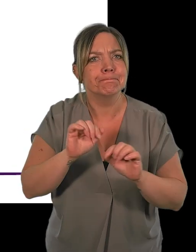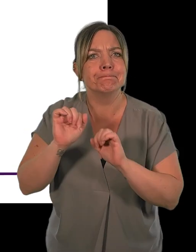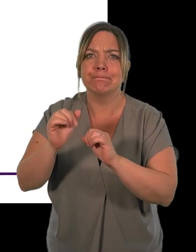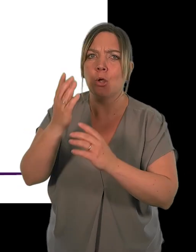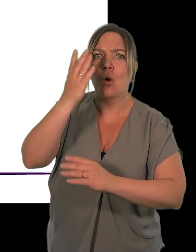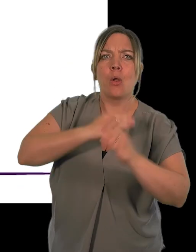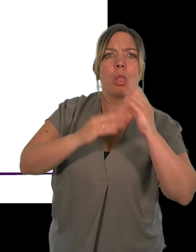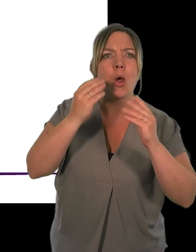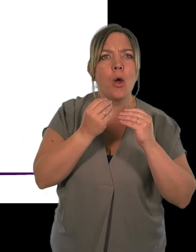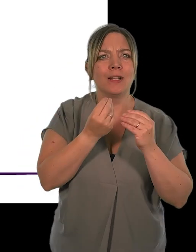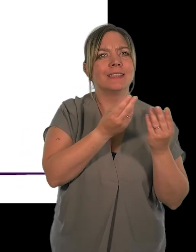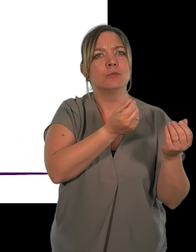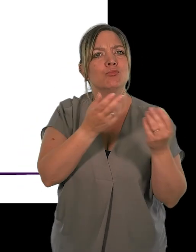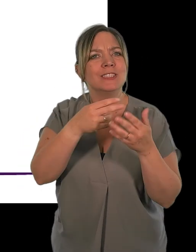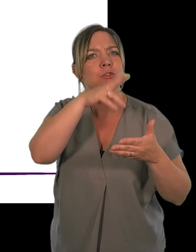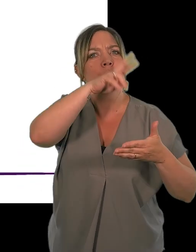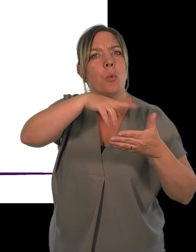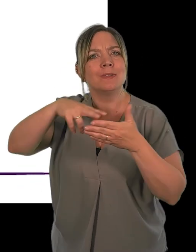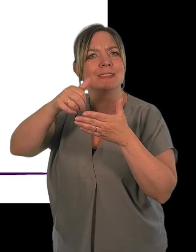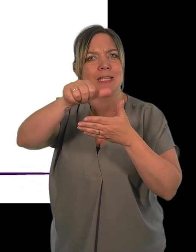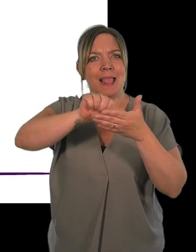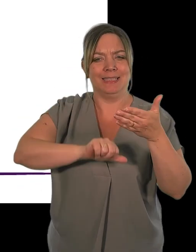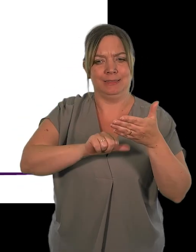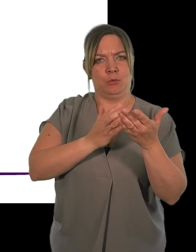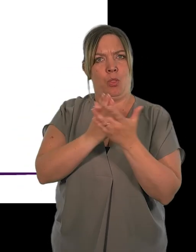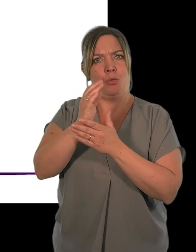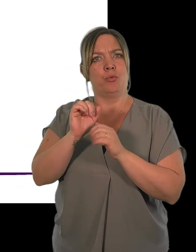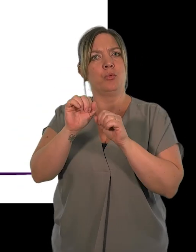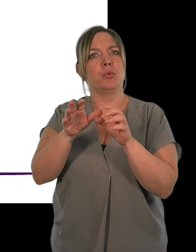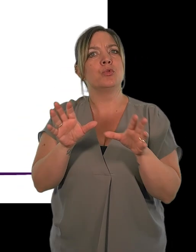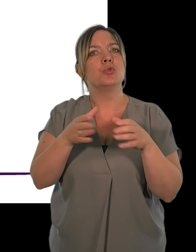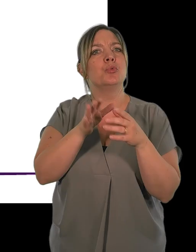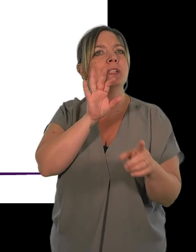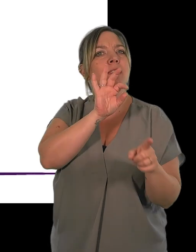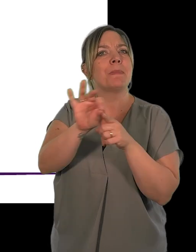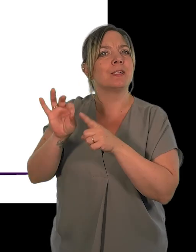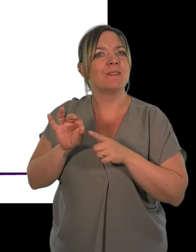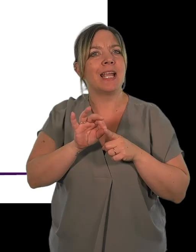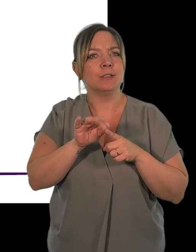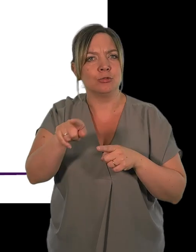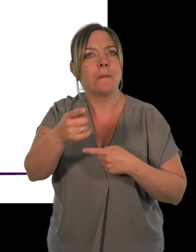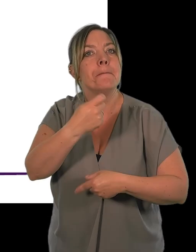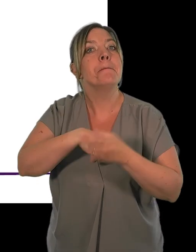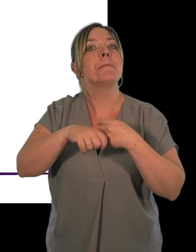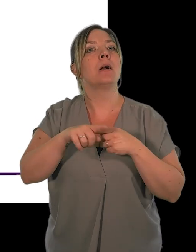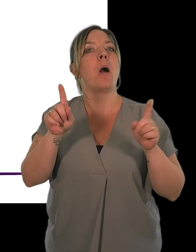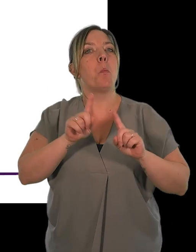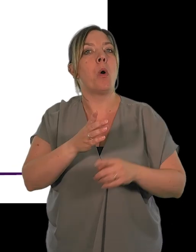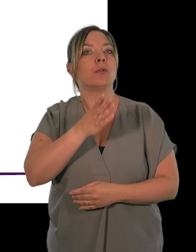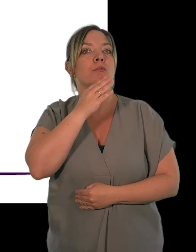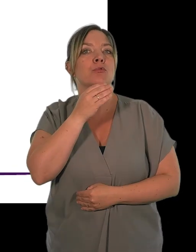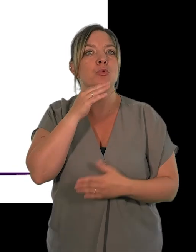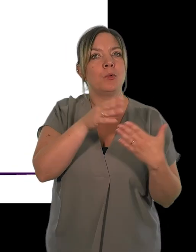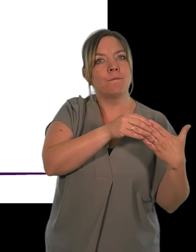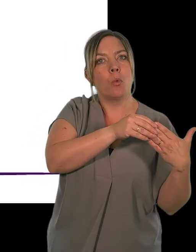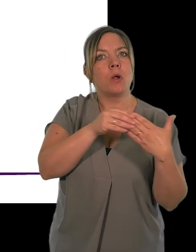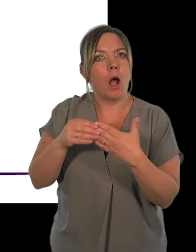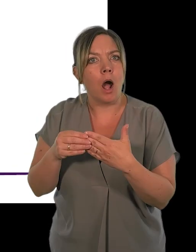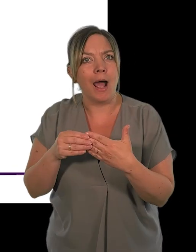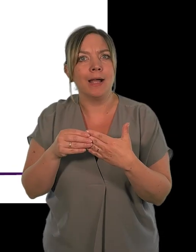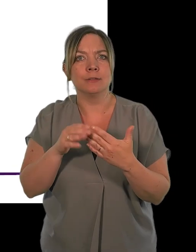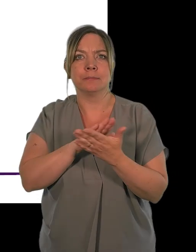useful guide and point you to already selected relevant books, journals, online resources, podcasts